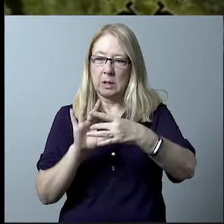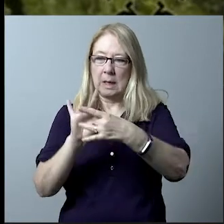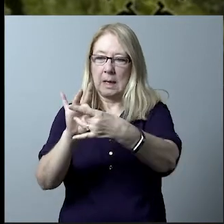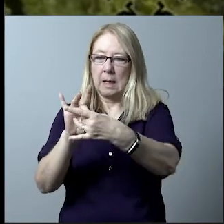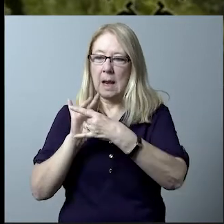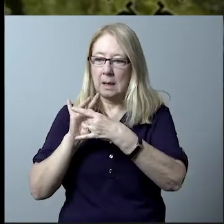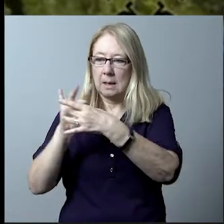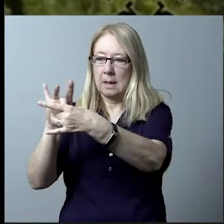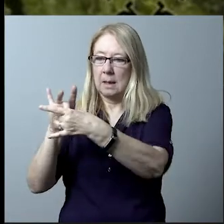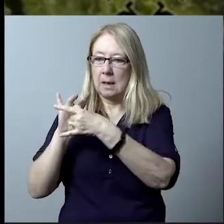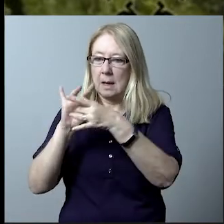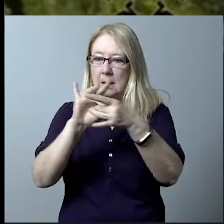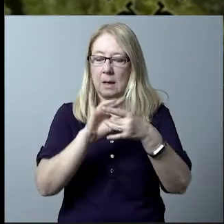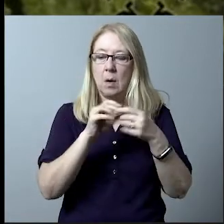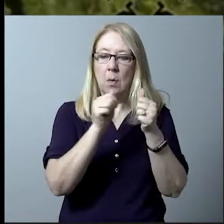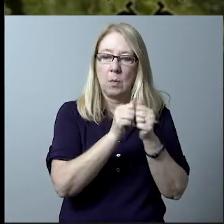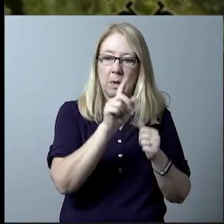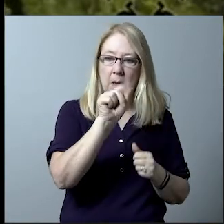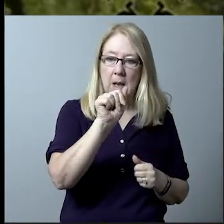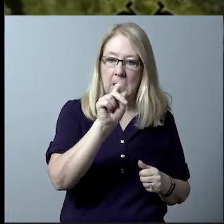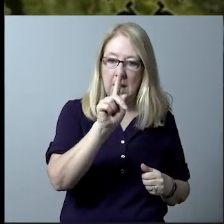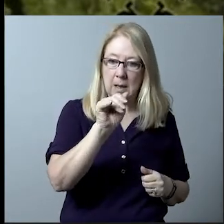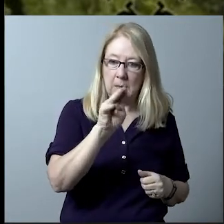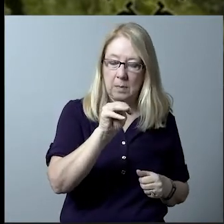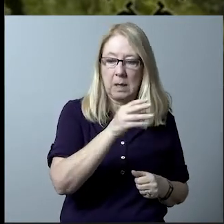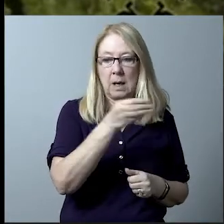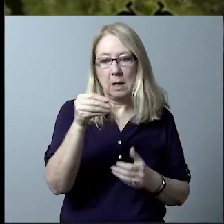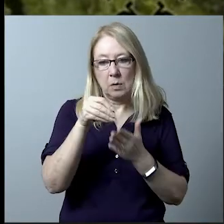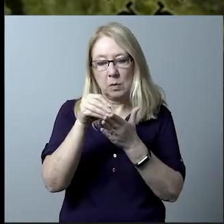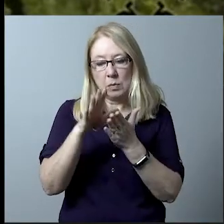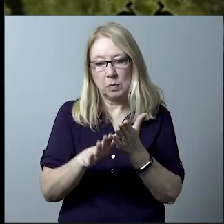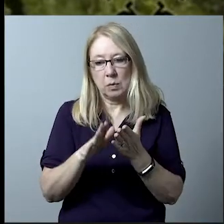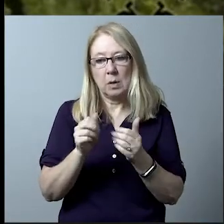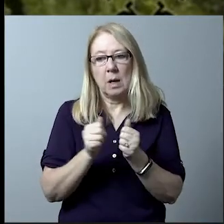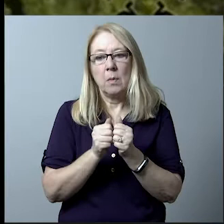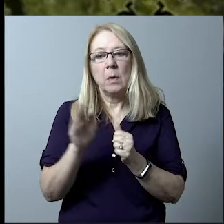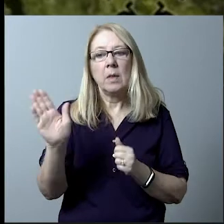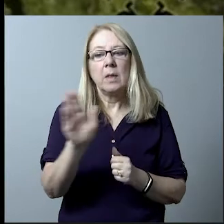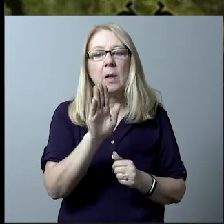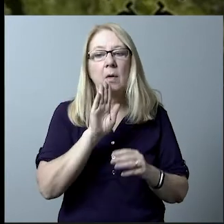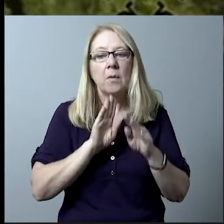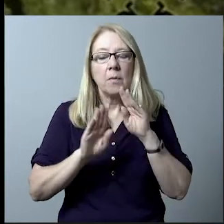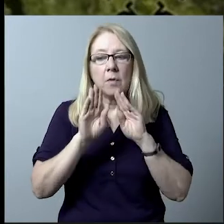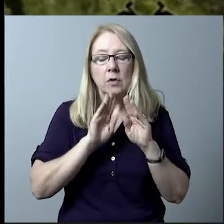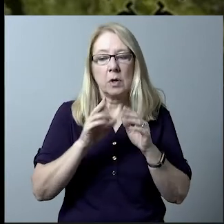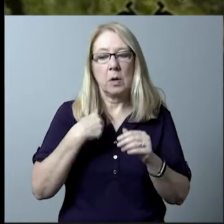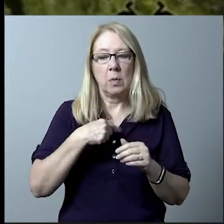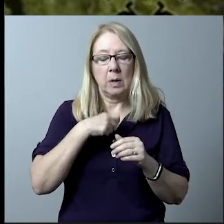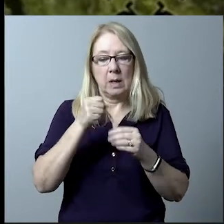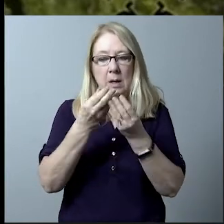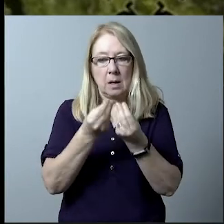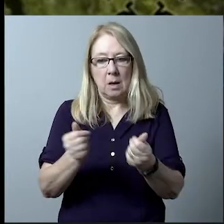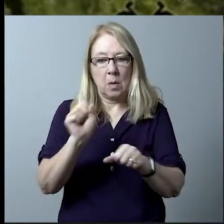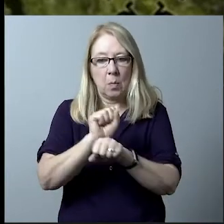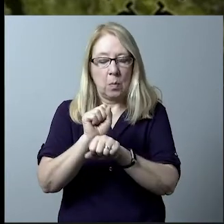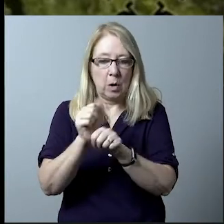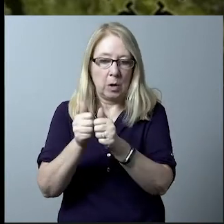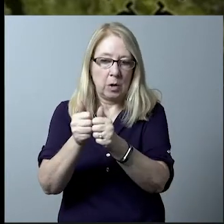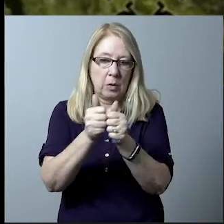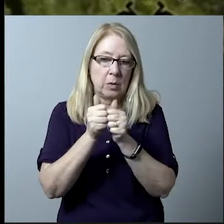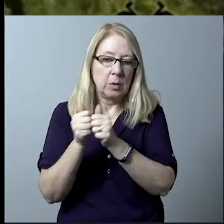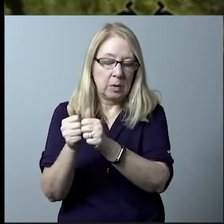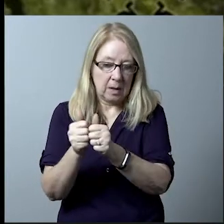that bridge that connects students with administration, relays some of the issues and frustrations that they may have so that we can all